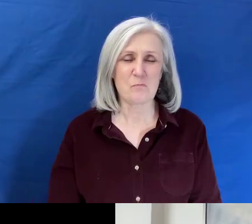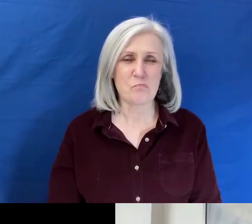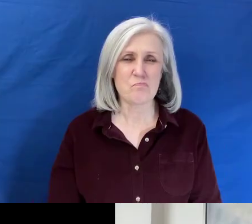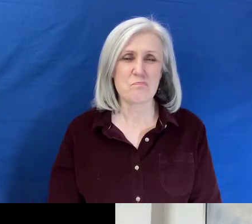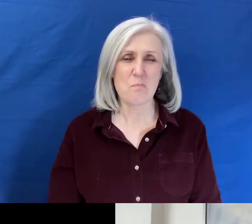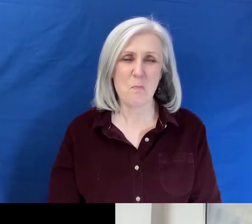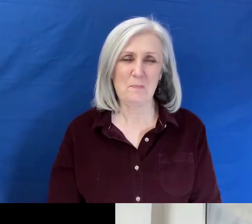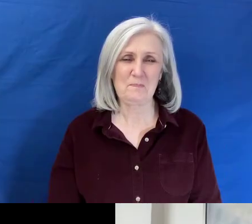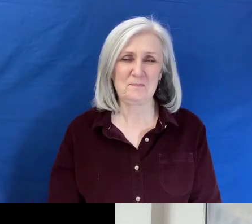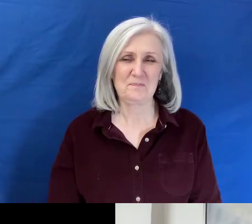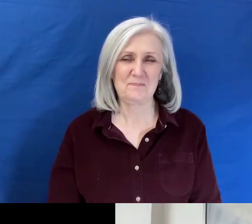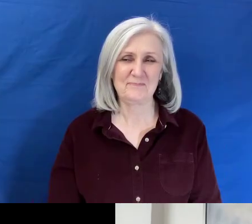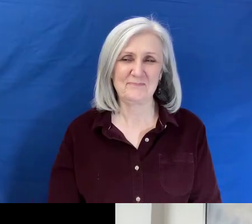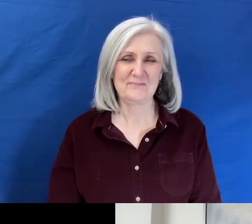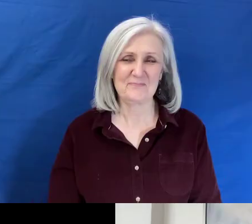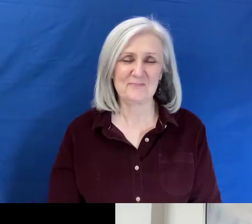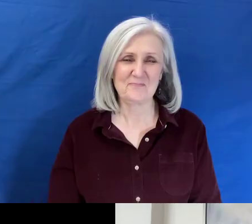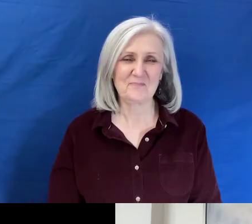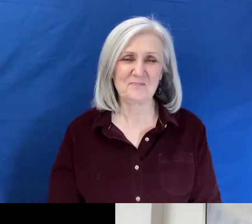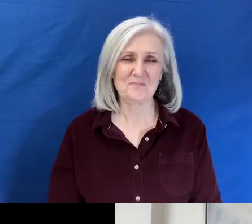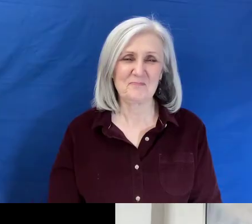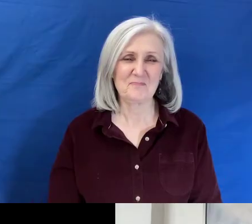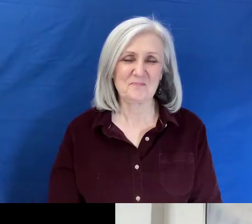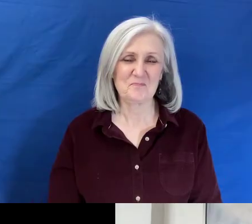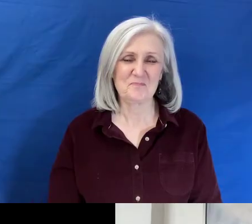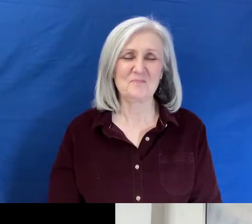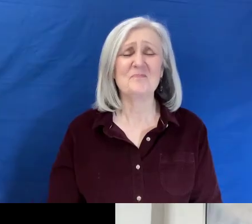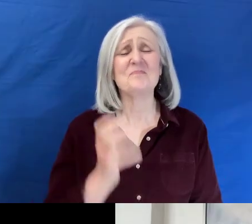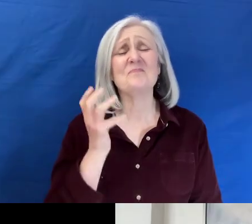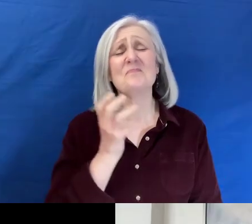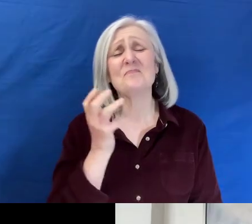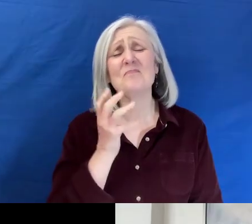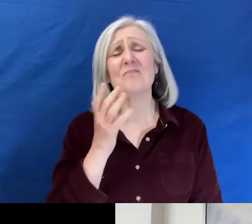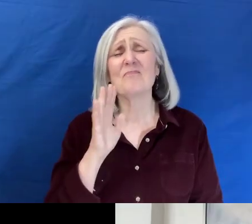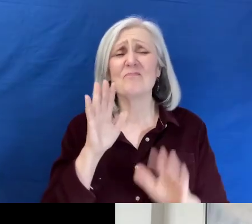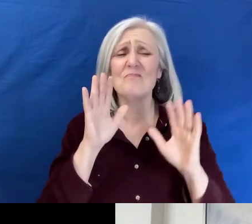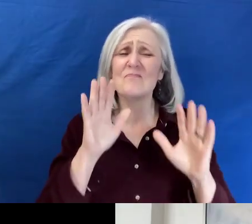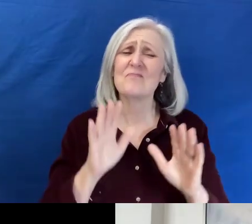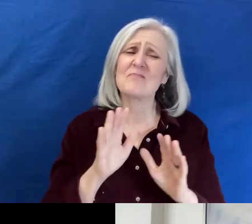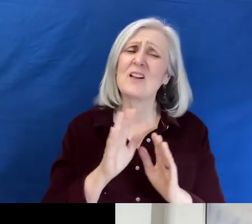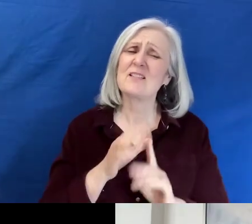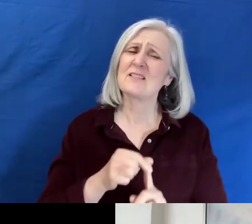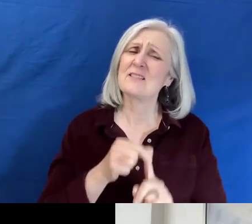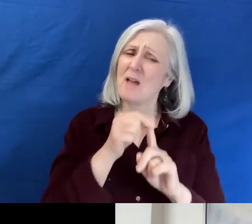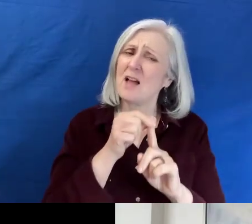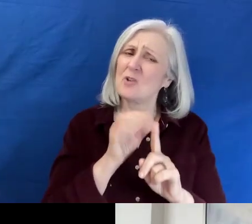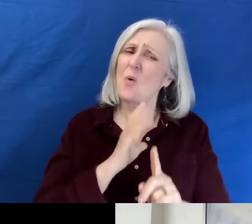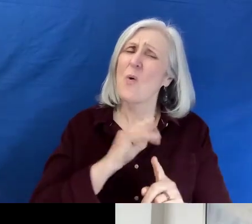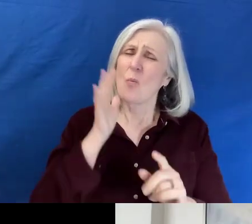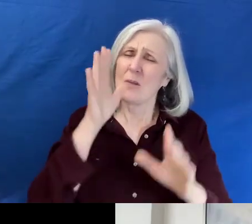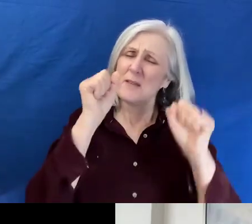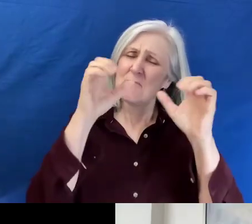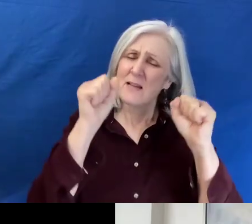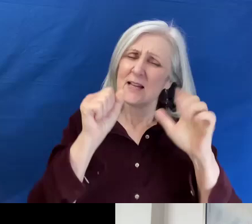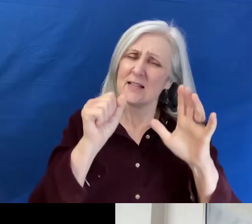3 years. That was the last time all about what together. I'm like, yeah, Oh, great. It'll that's be so much that's so fun. special. That's going to be amazing.